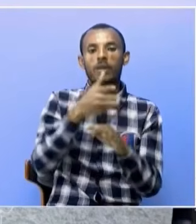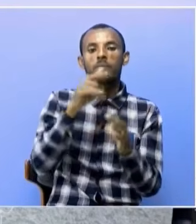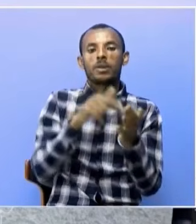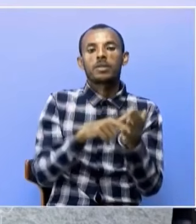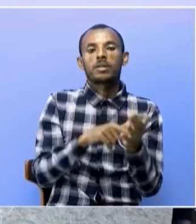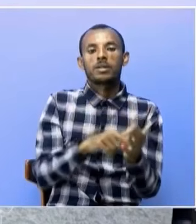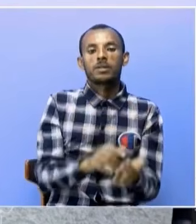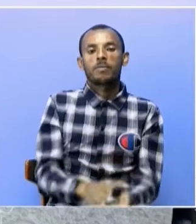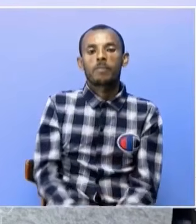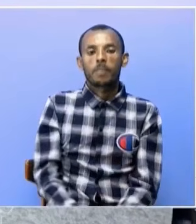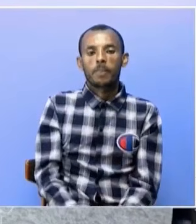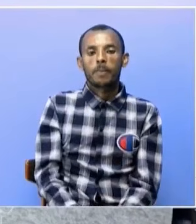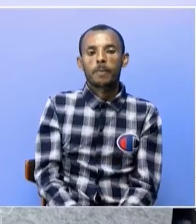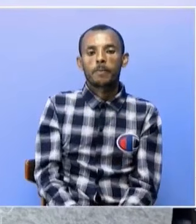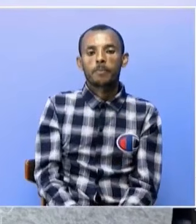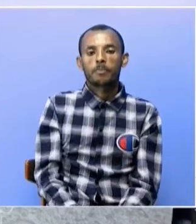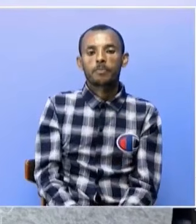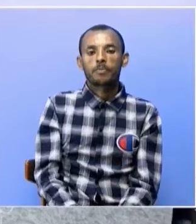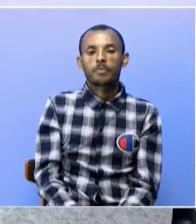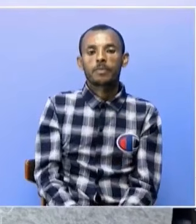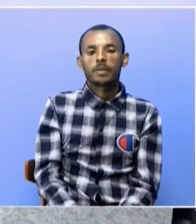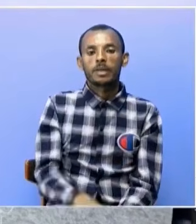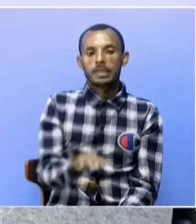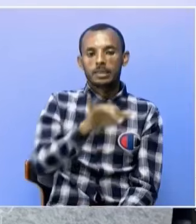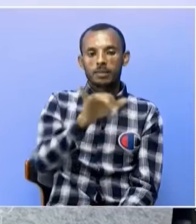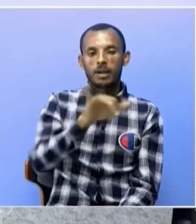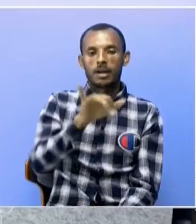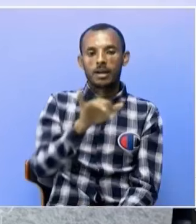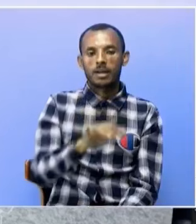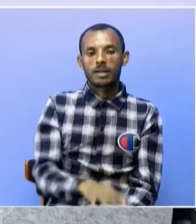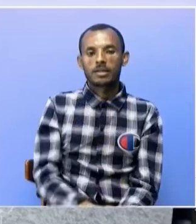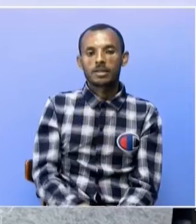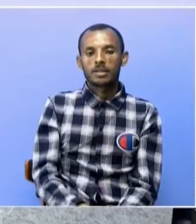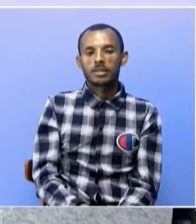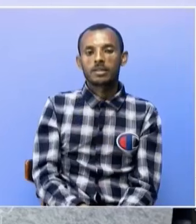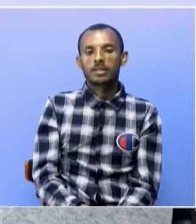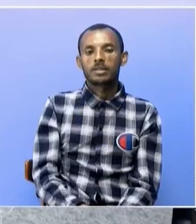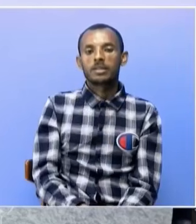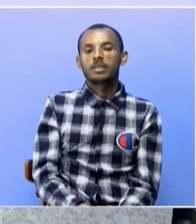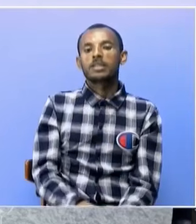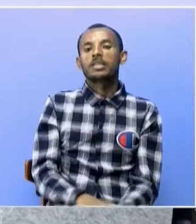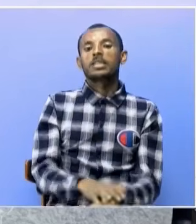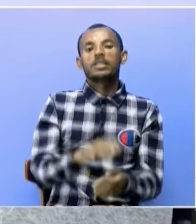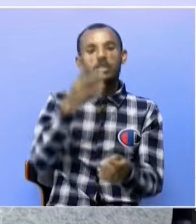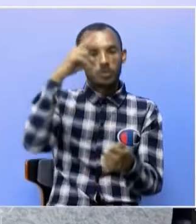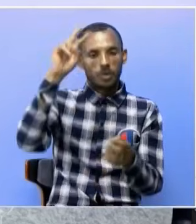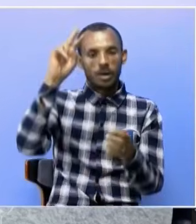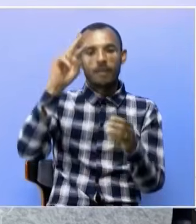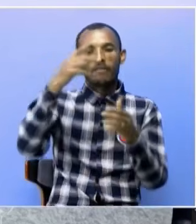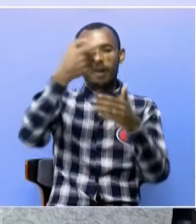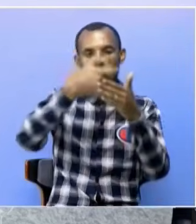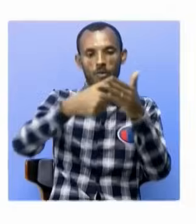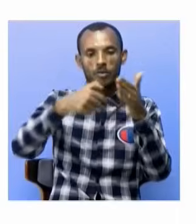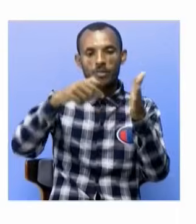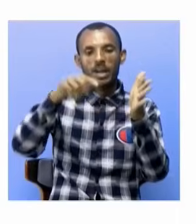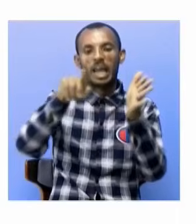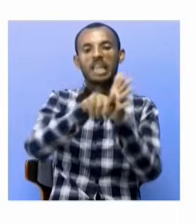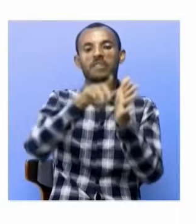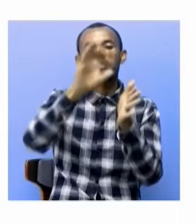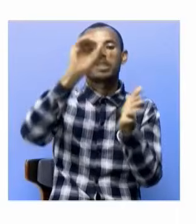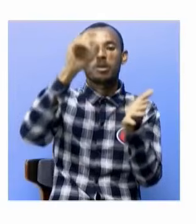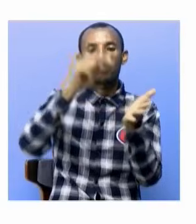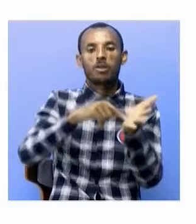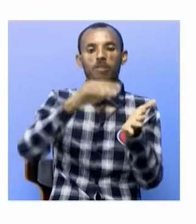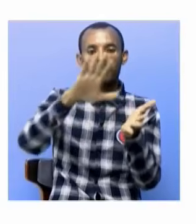this. Okay, similarly, the squared value of negative 0.5